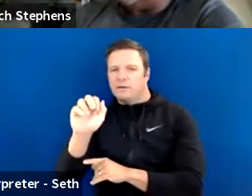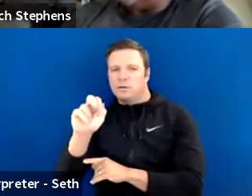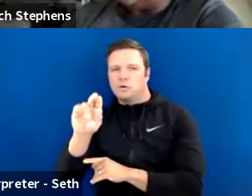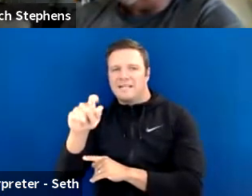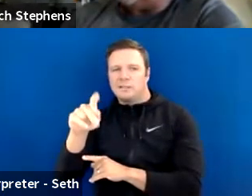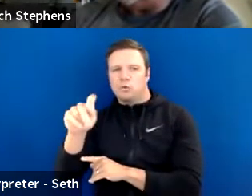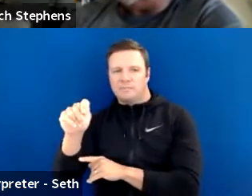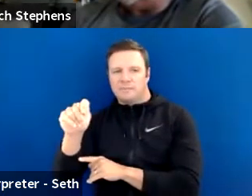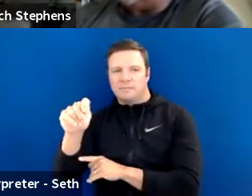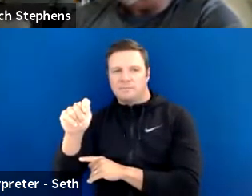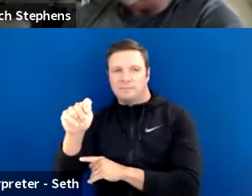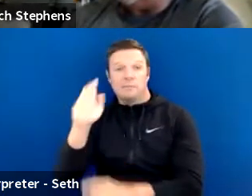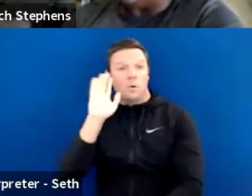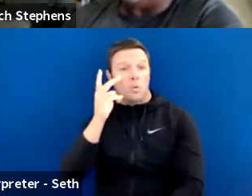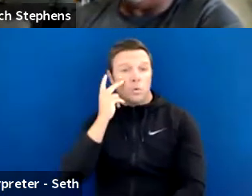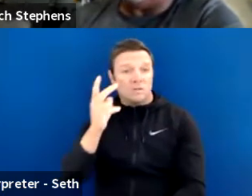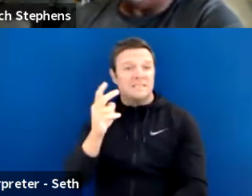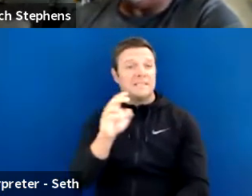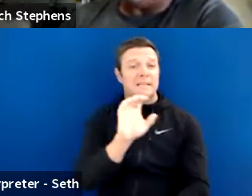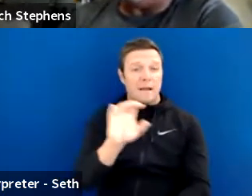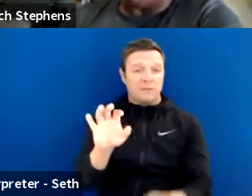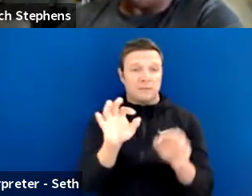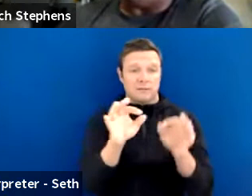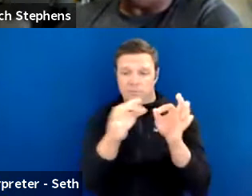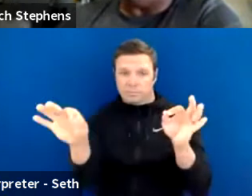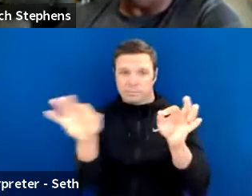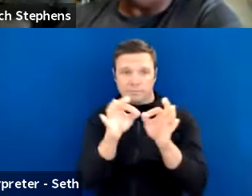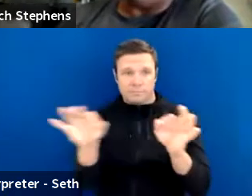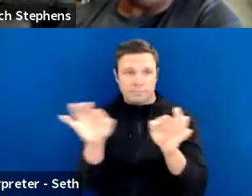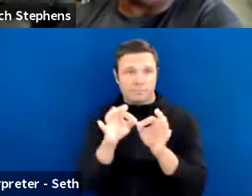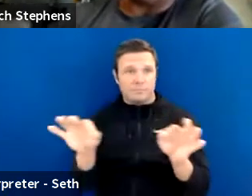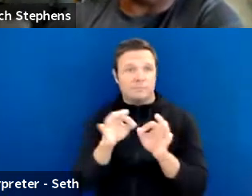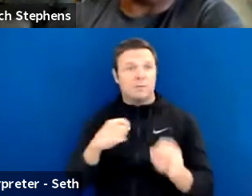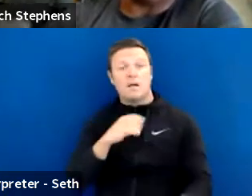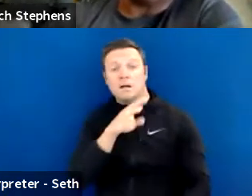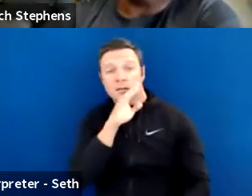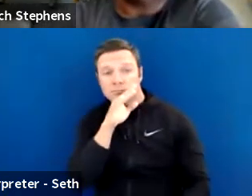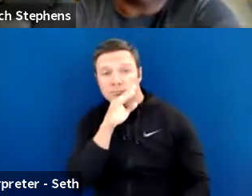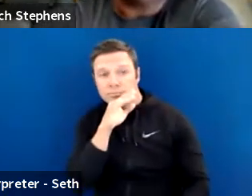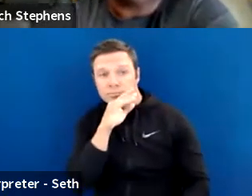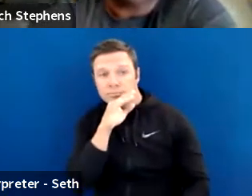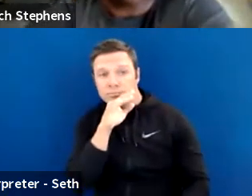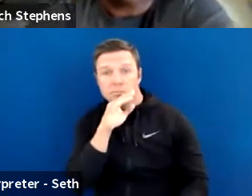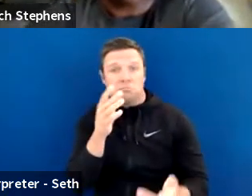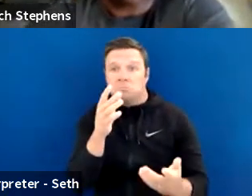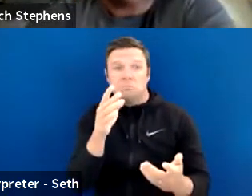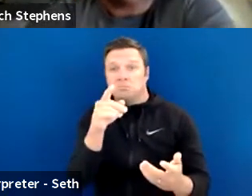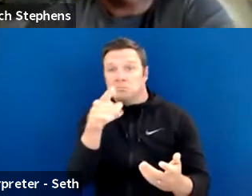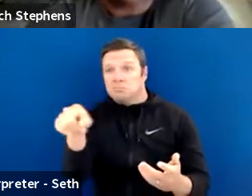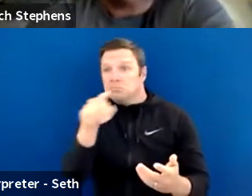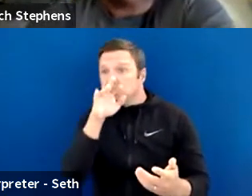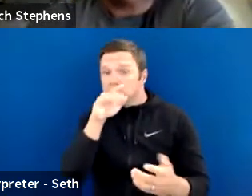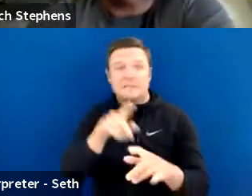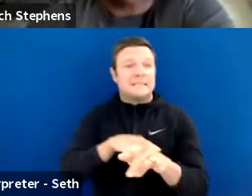see the words, you'll see the captions come on the screen as I'm speaking, as anyone is speaking. And it's really